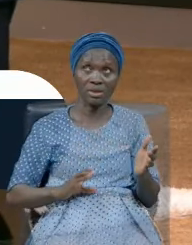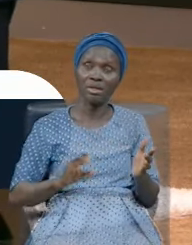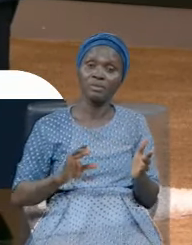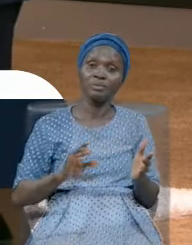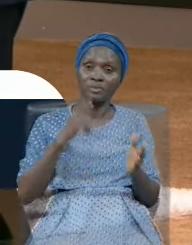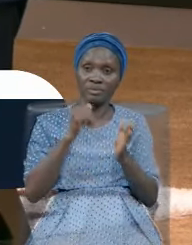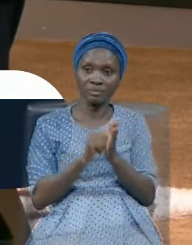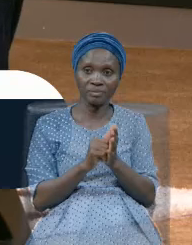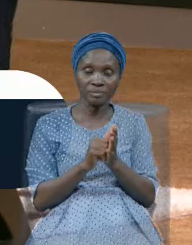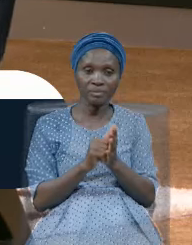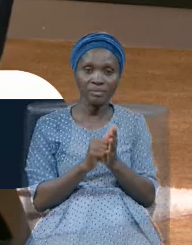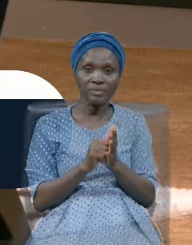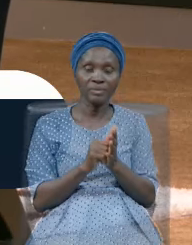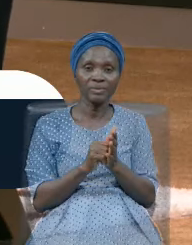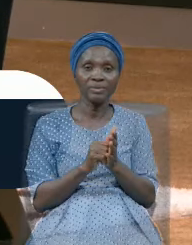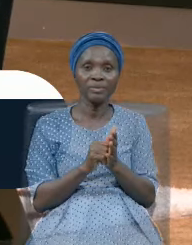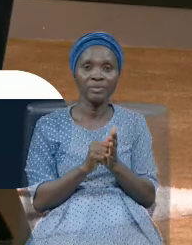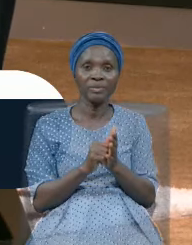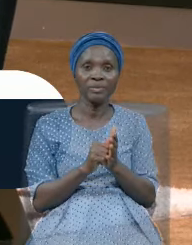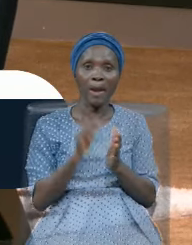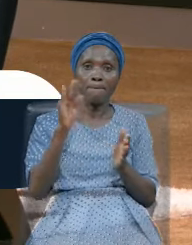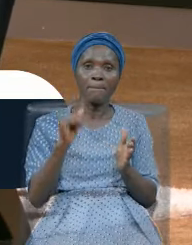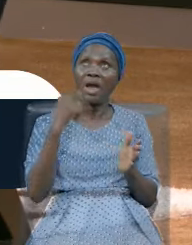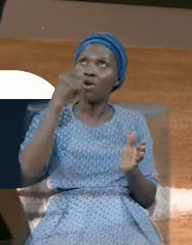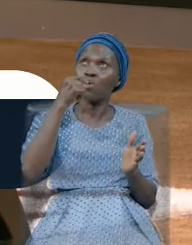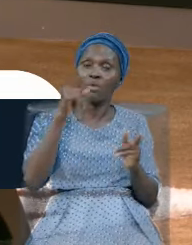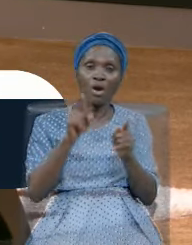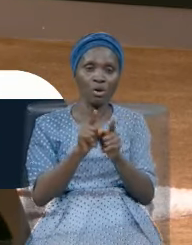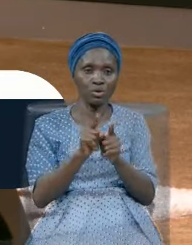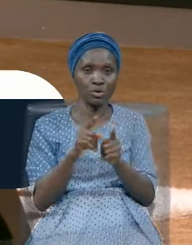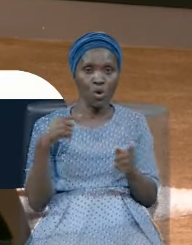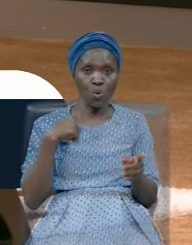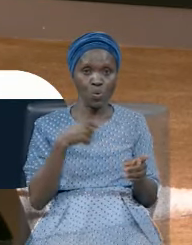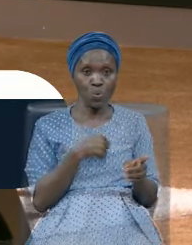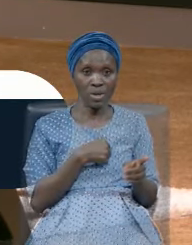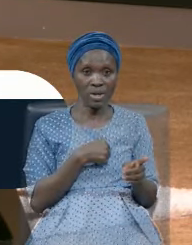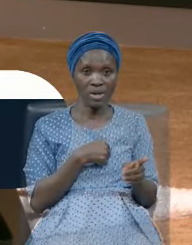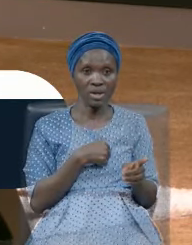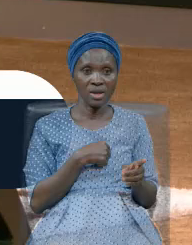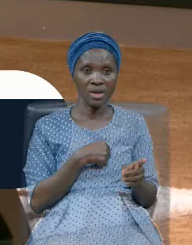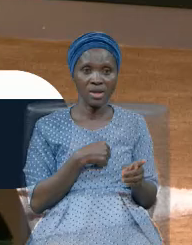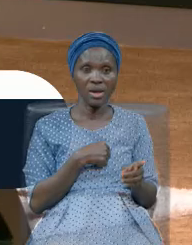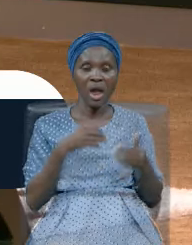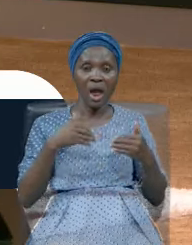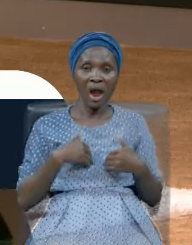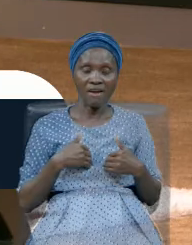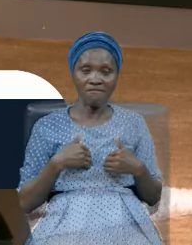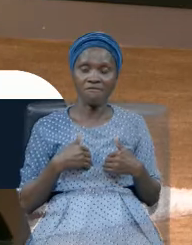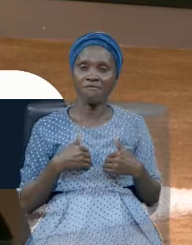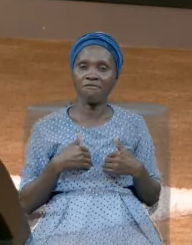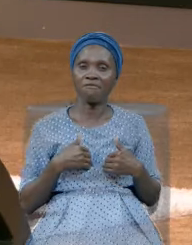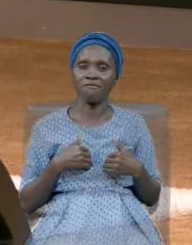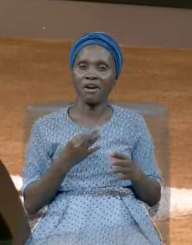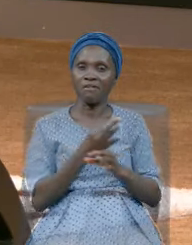the end of verse 1, by whom also we have access by